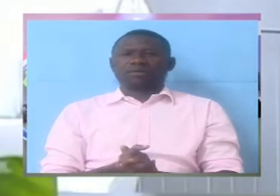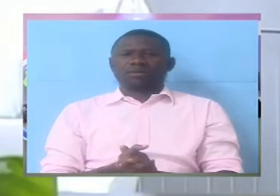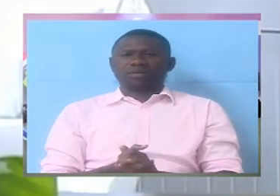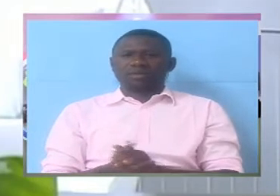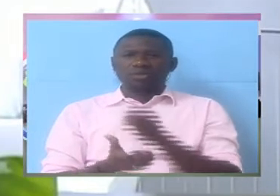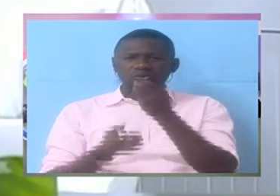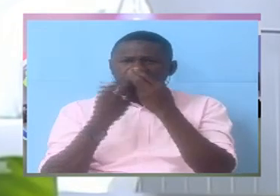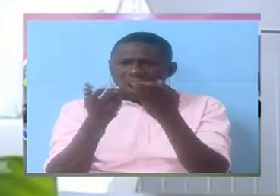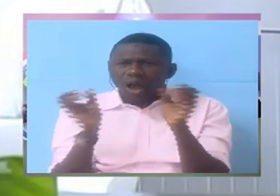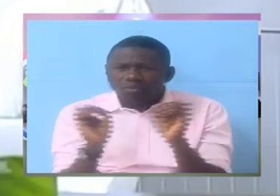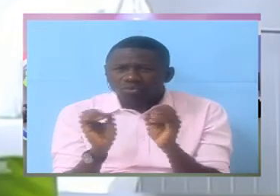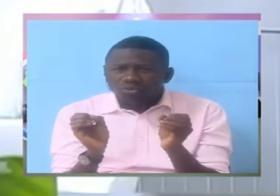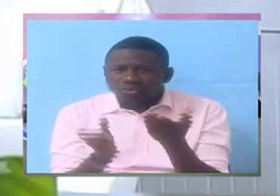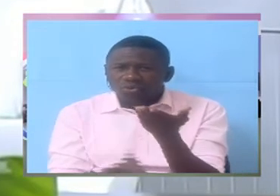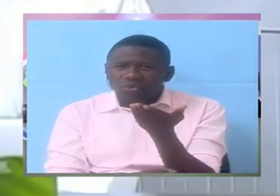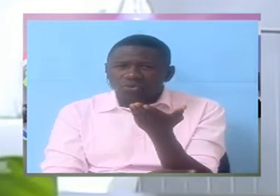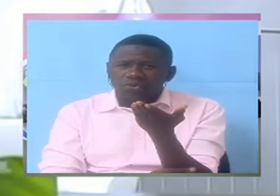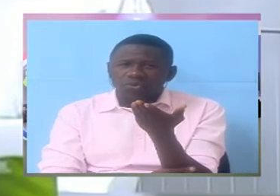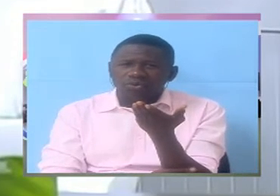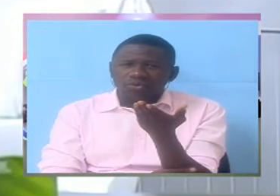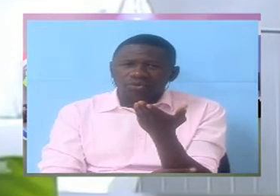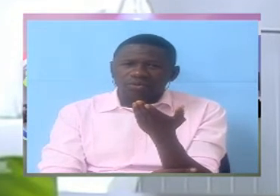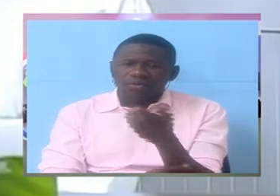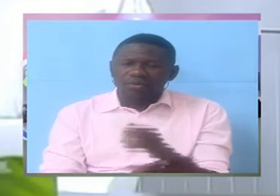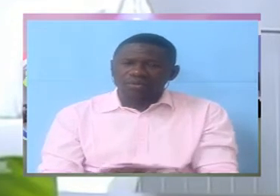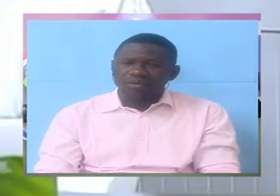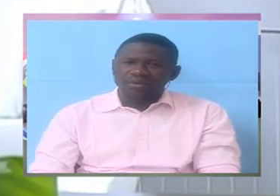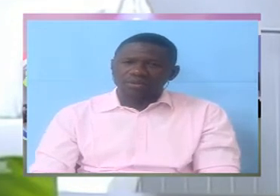Didn't you say that?